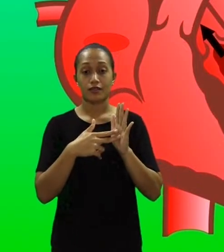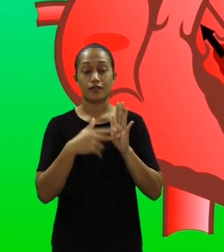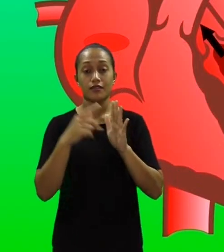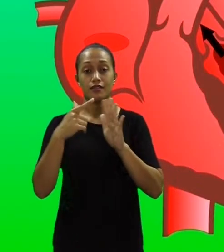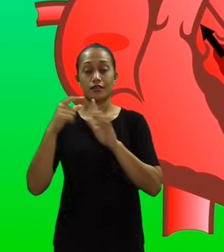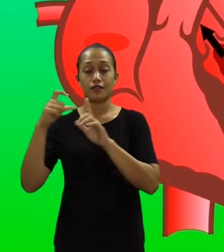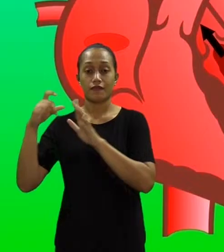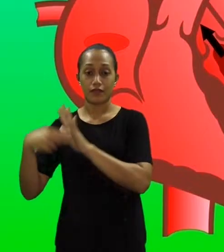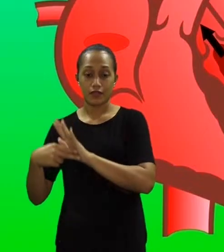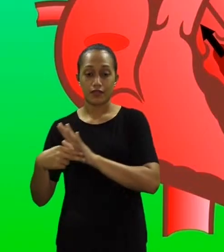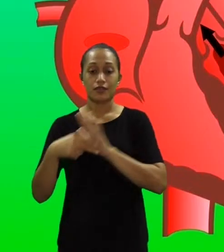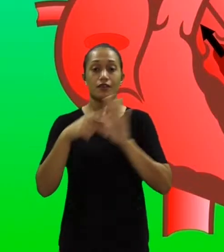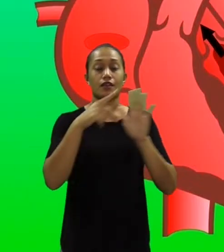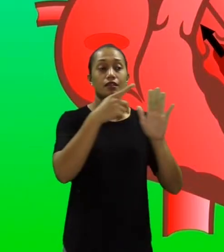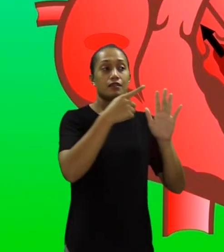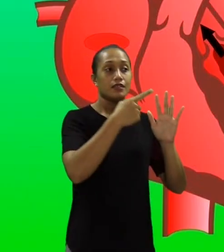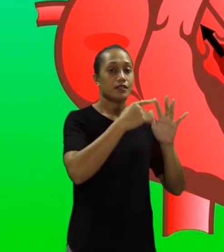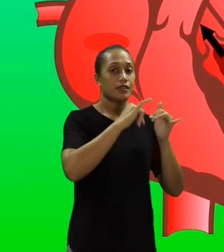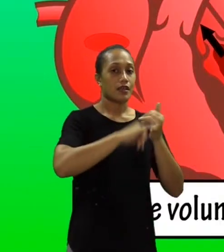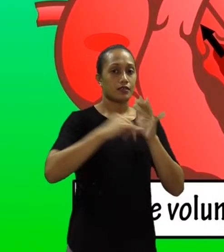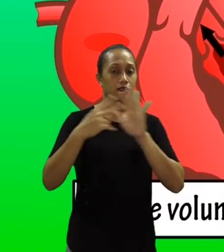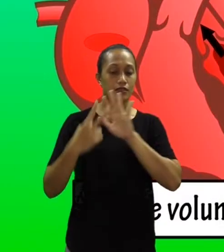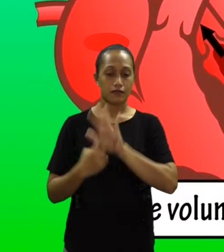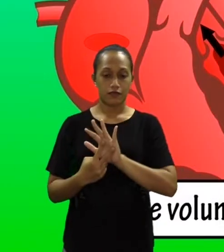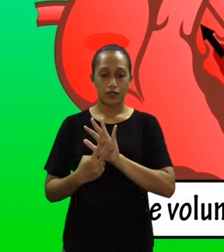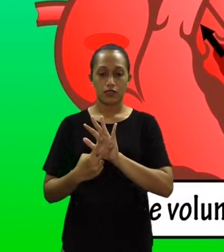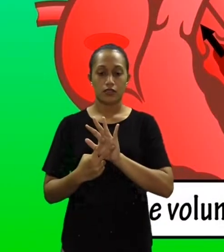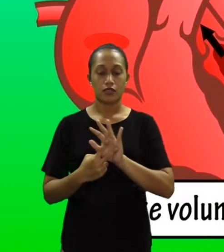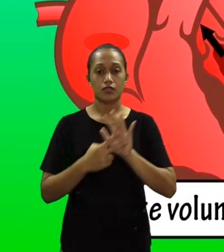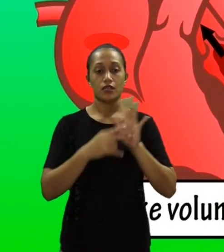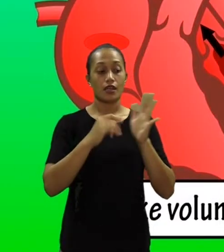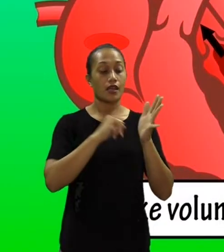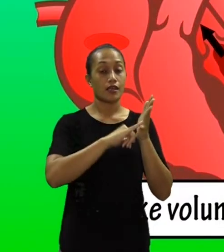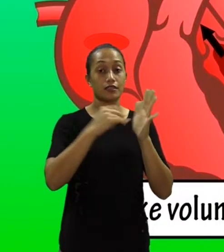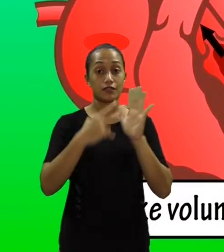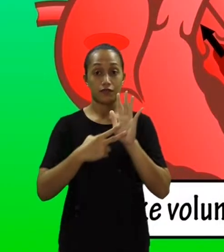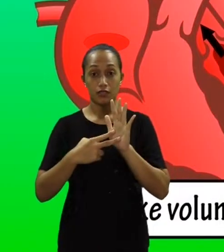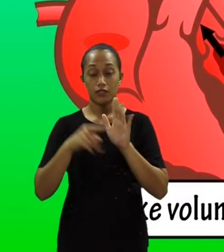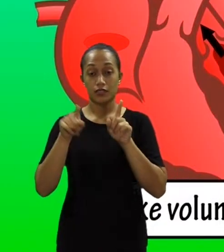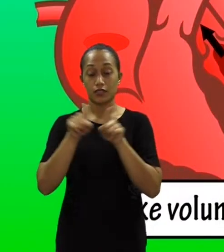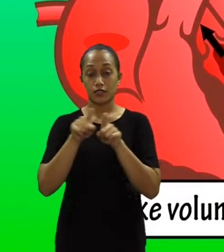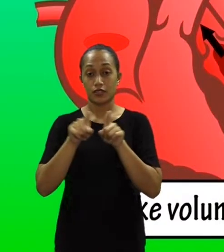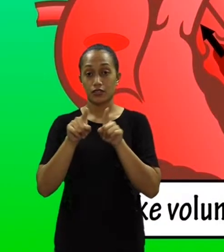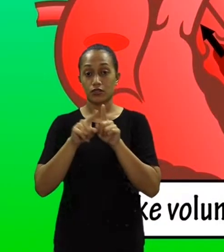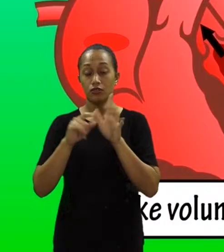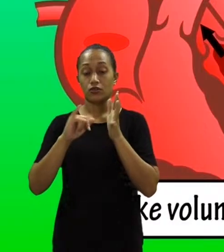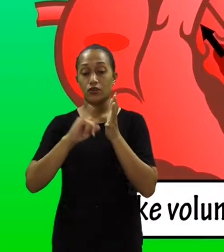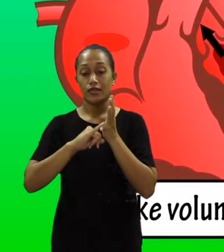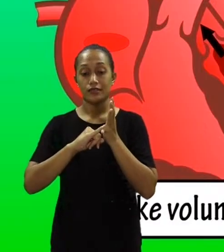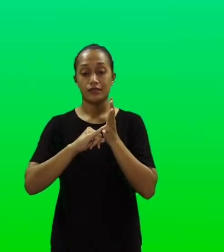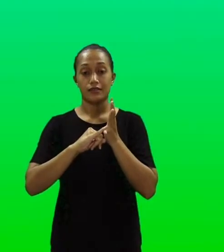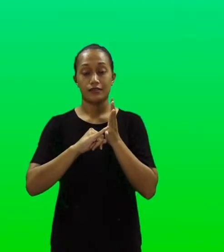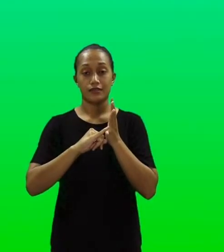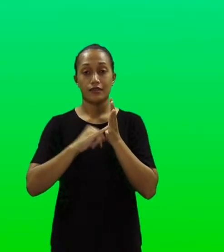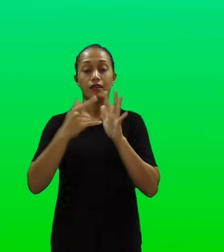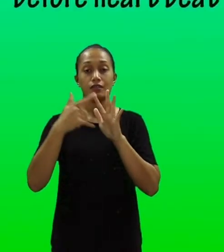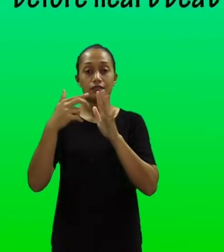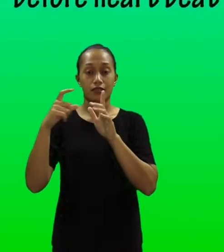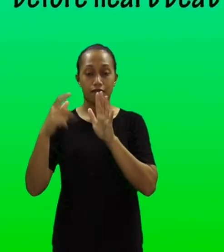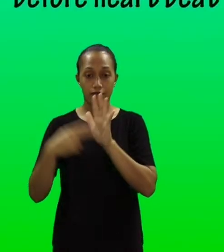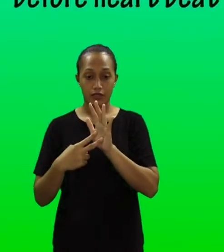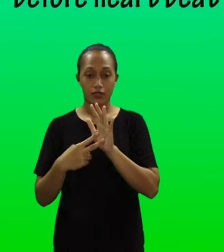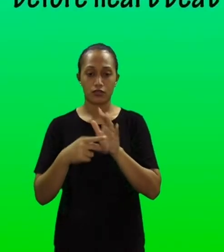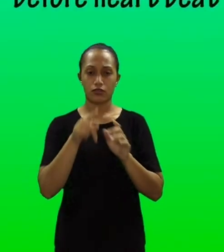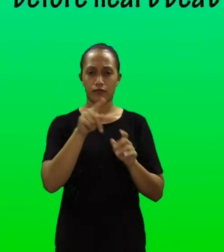a contraction, called end systolic volume. SV equals EDV minus ESV. So for example,